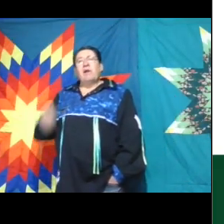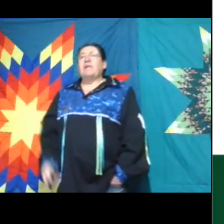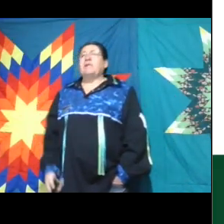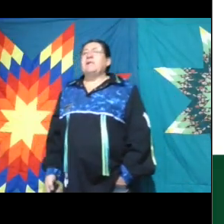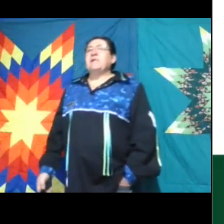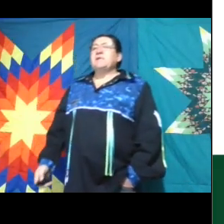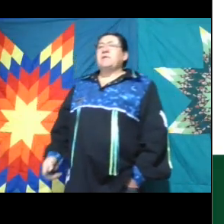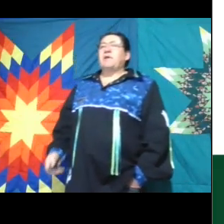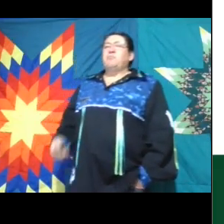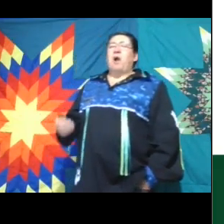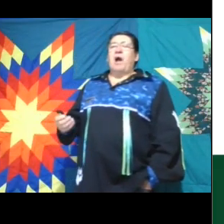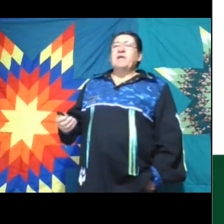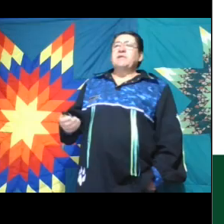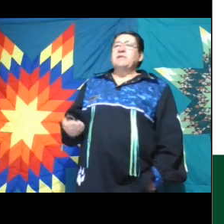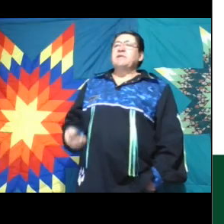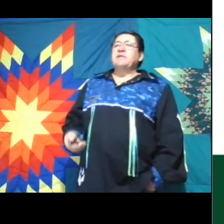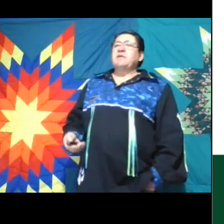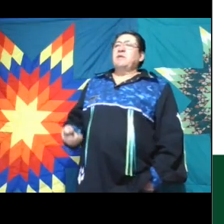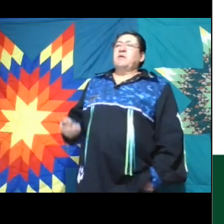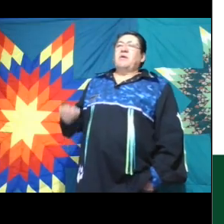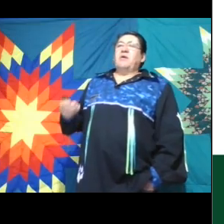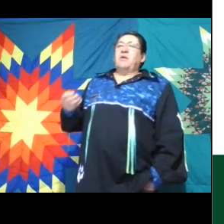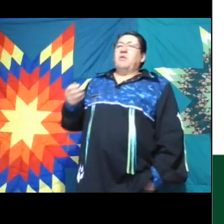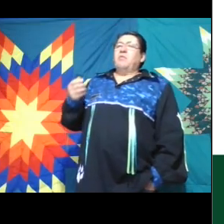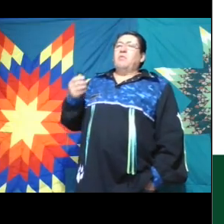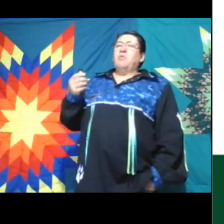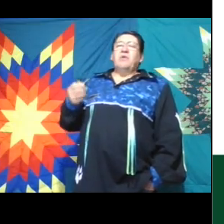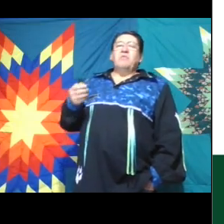preconceived ideas and biases,